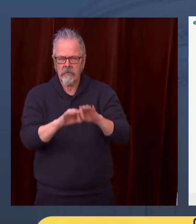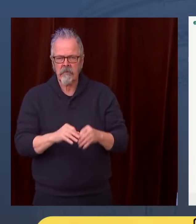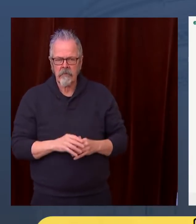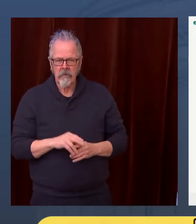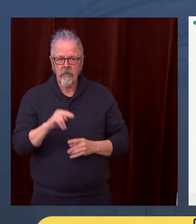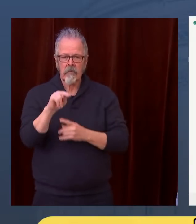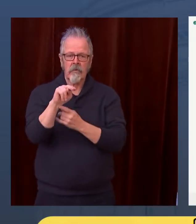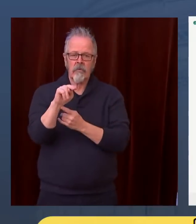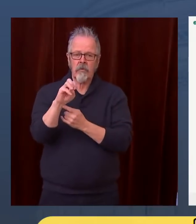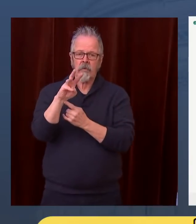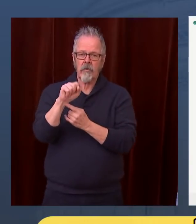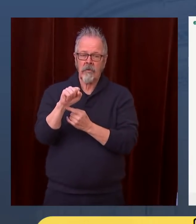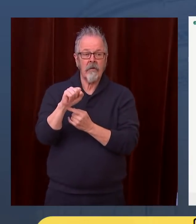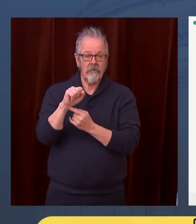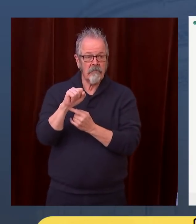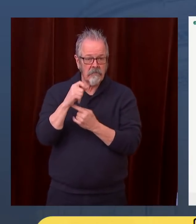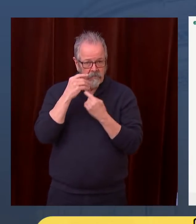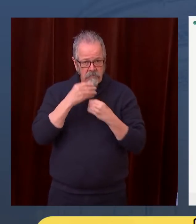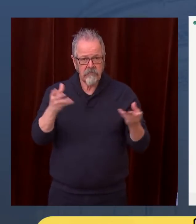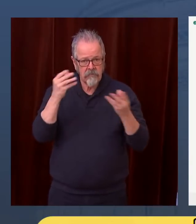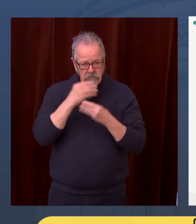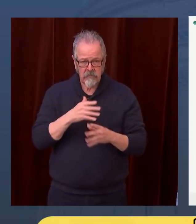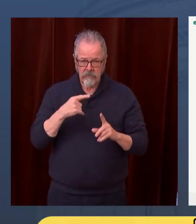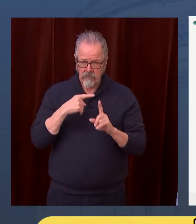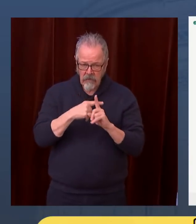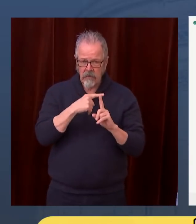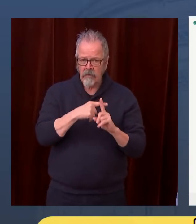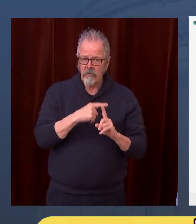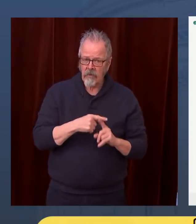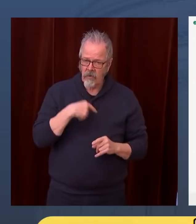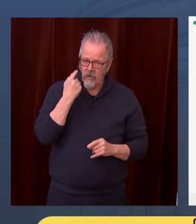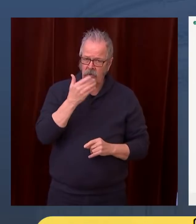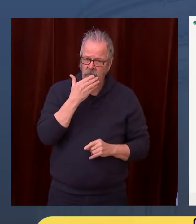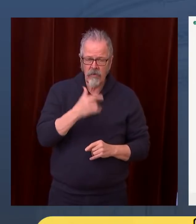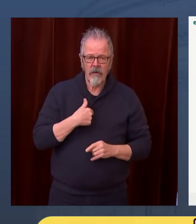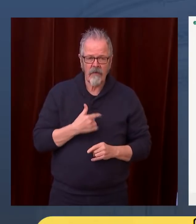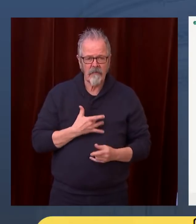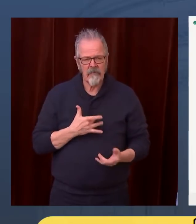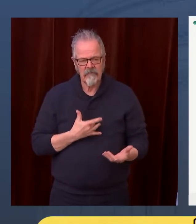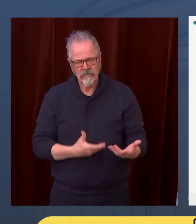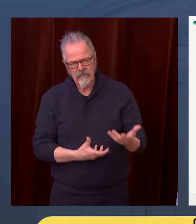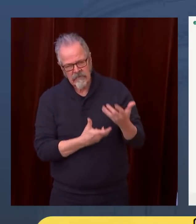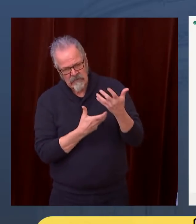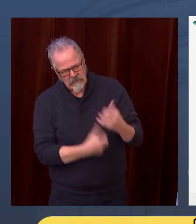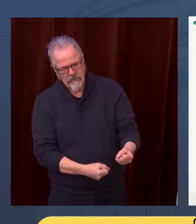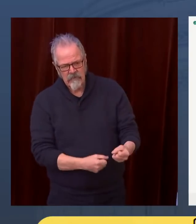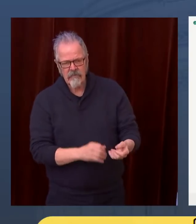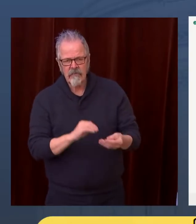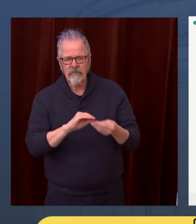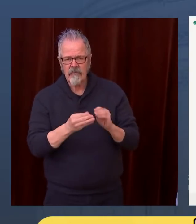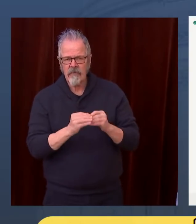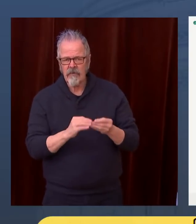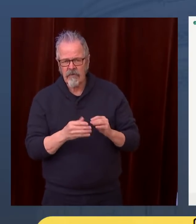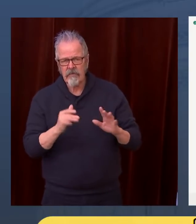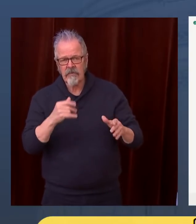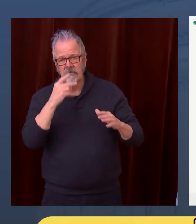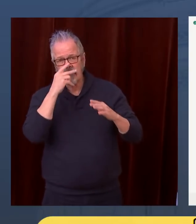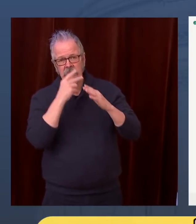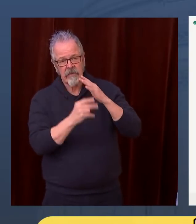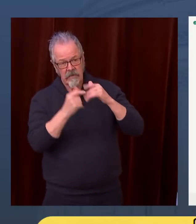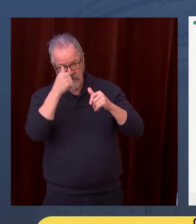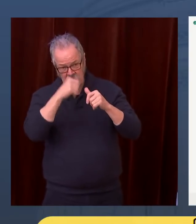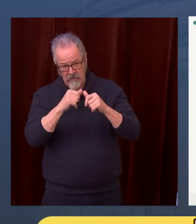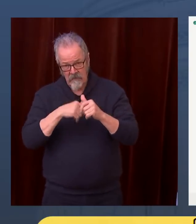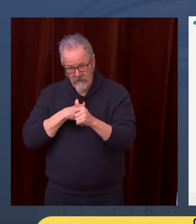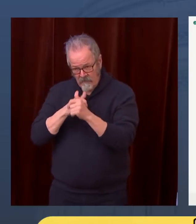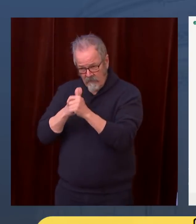again, such that we feel confident with the numbers and the projections as the governor has outlined, that while masks may